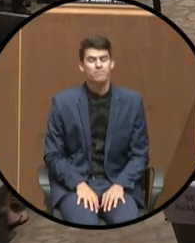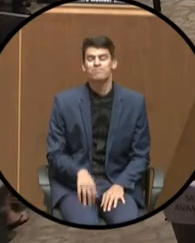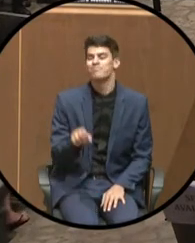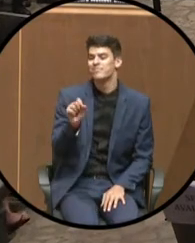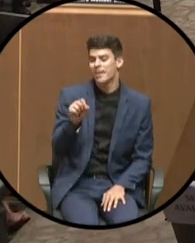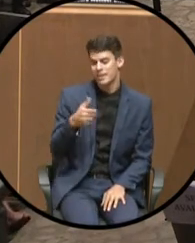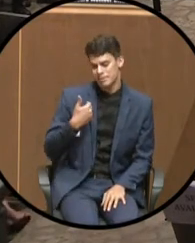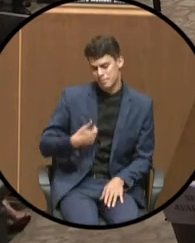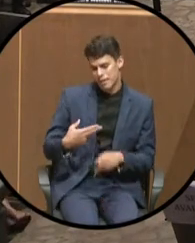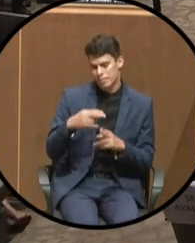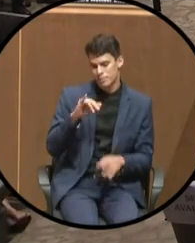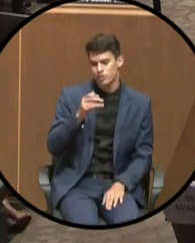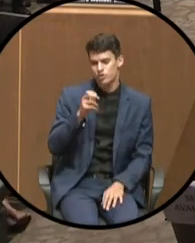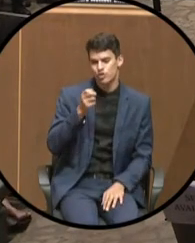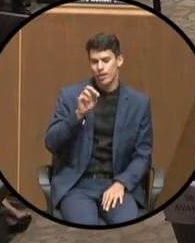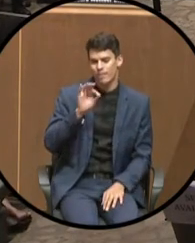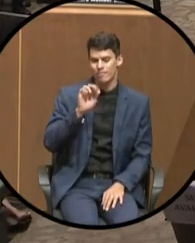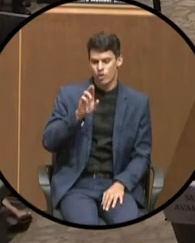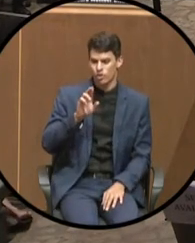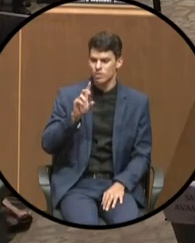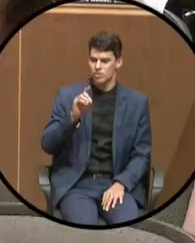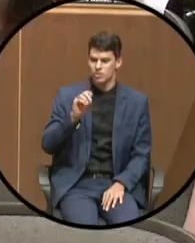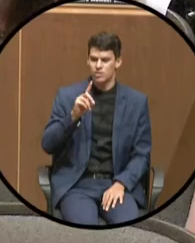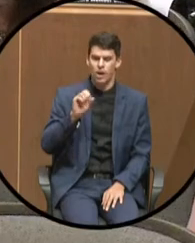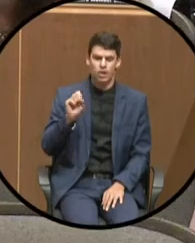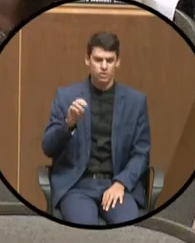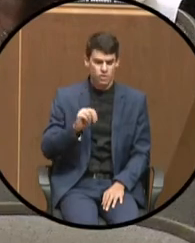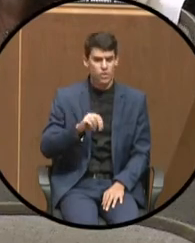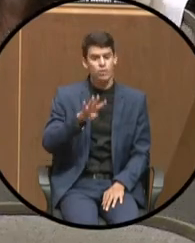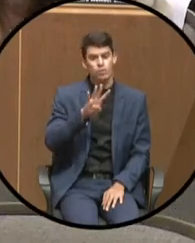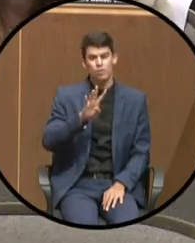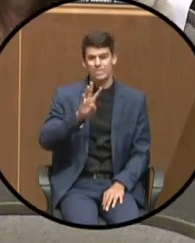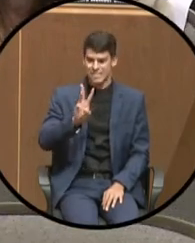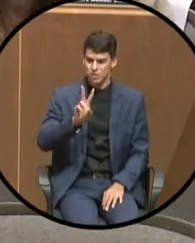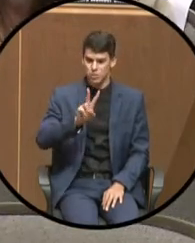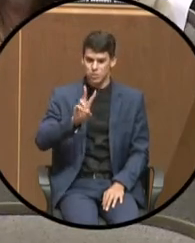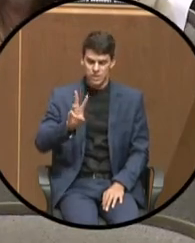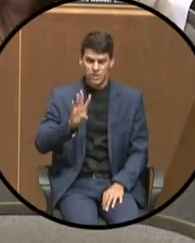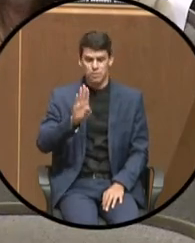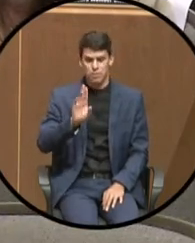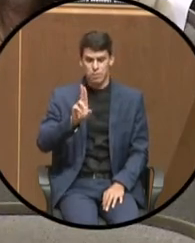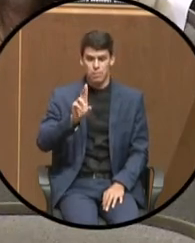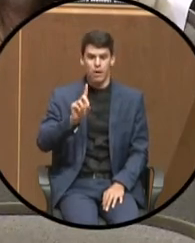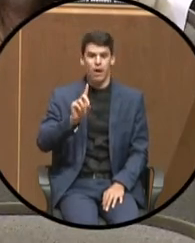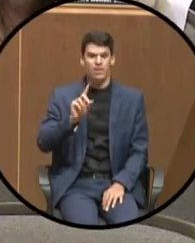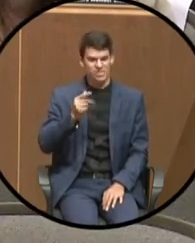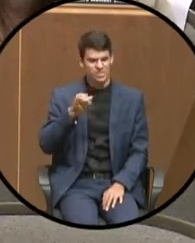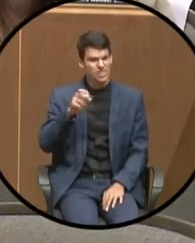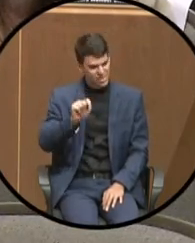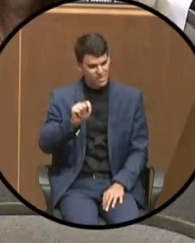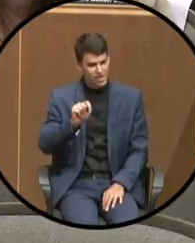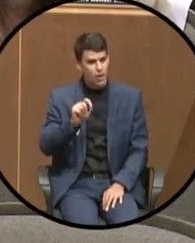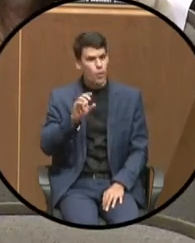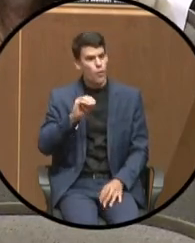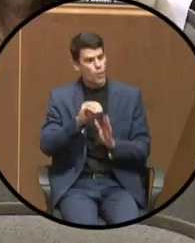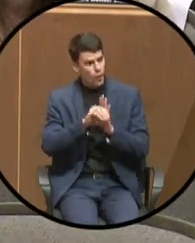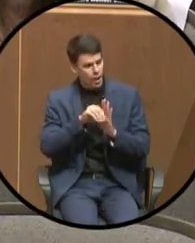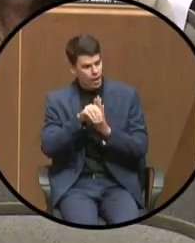Yes, my name is Jennifer Dotson. I reside at 4626 Bunting, B-U-N-T-I-N-G Avenue, Orlando,